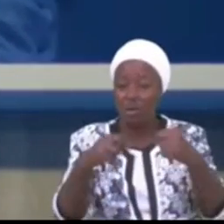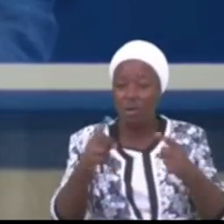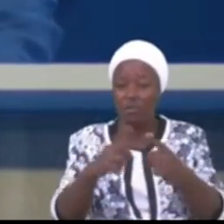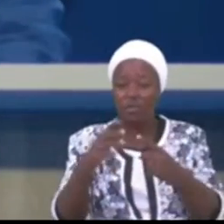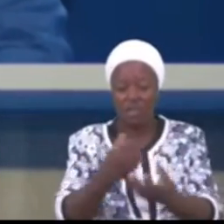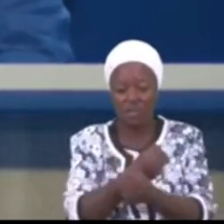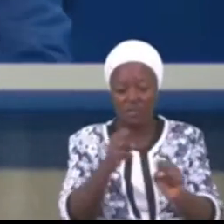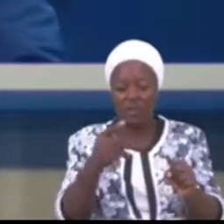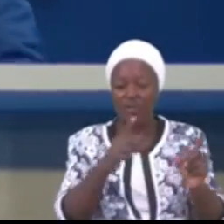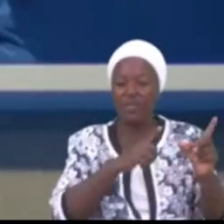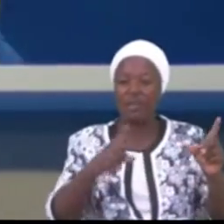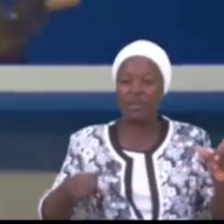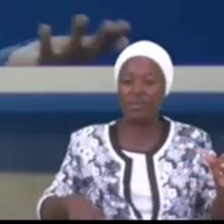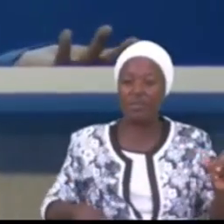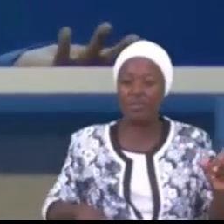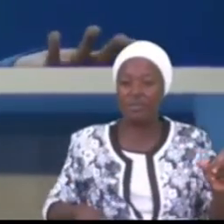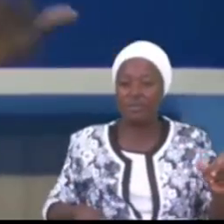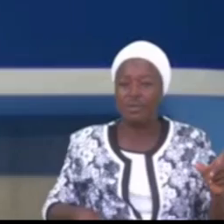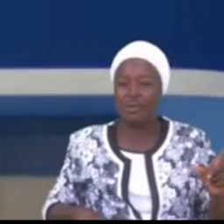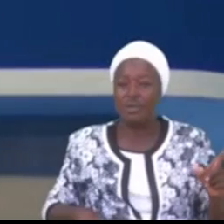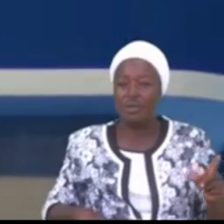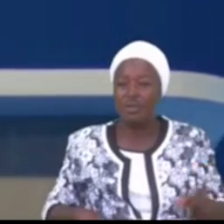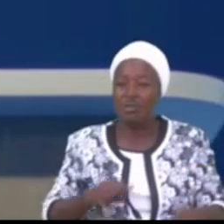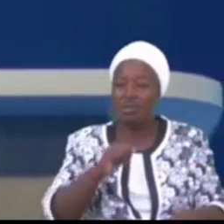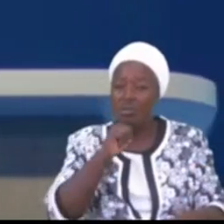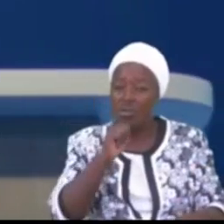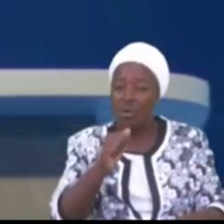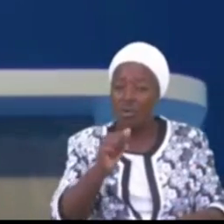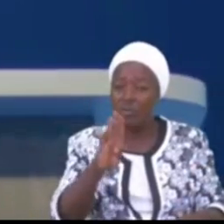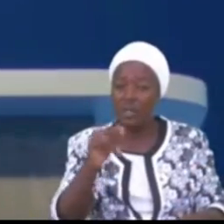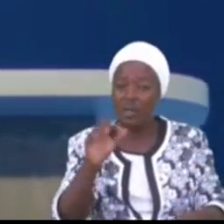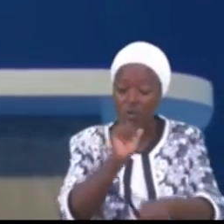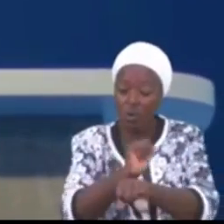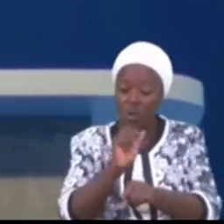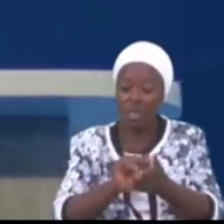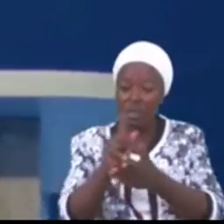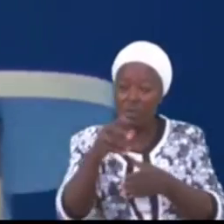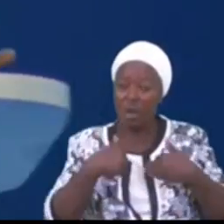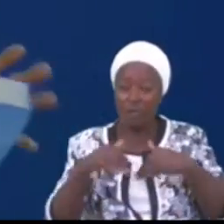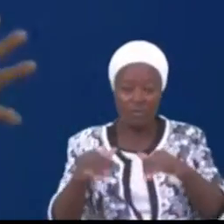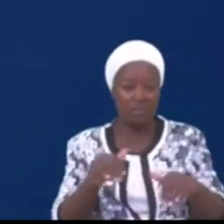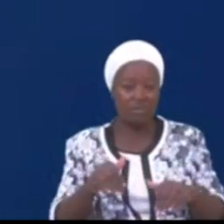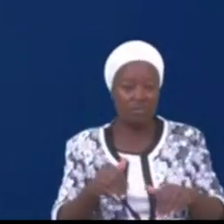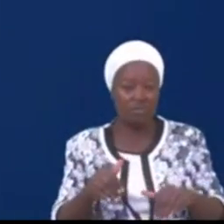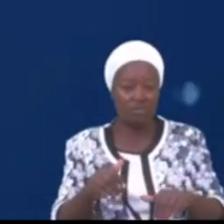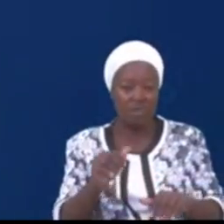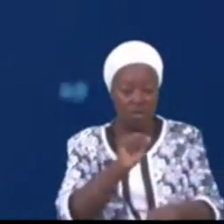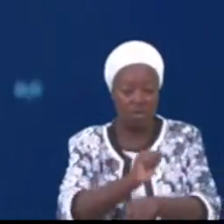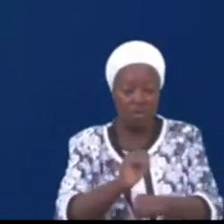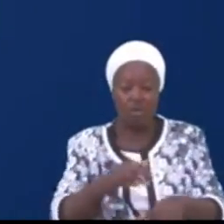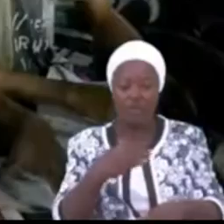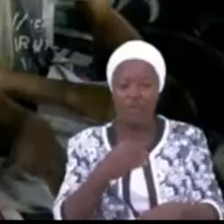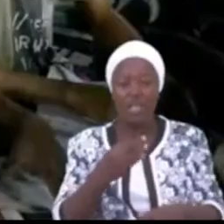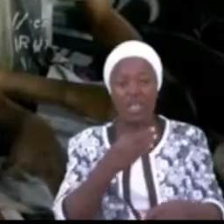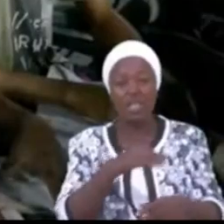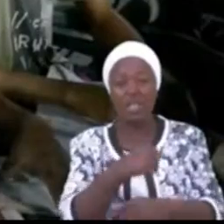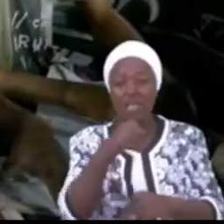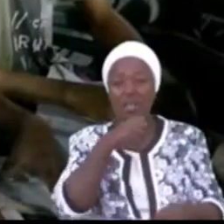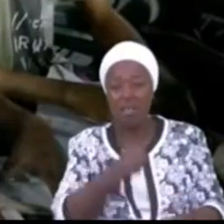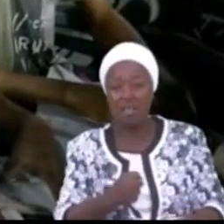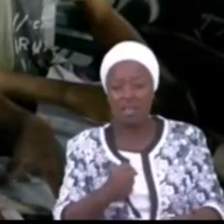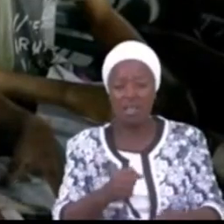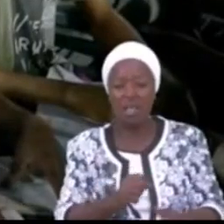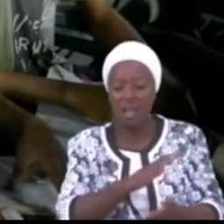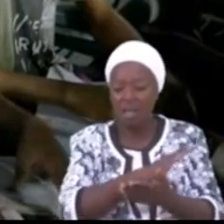salvation of the Lord, not by the works you have done. Rock of ages, cleft for me. Let